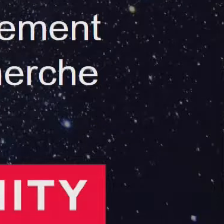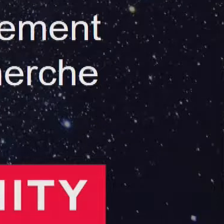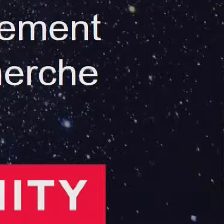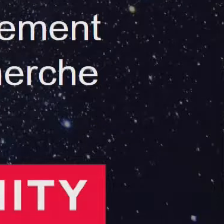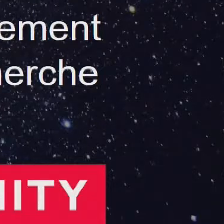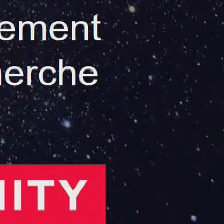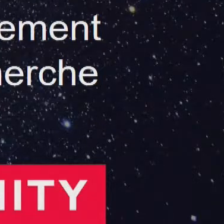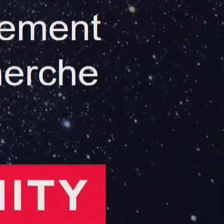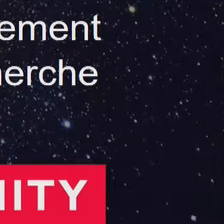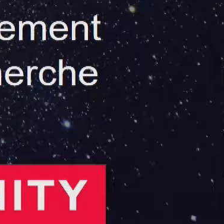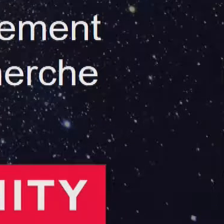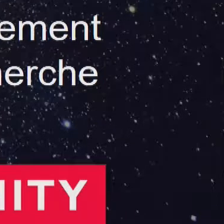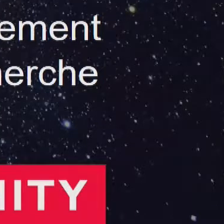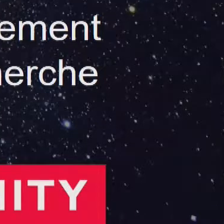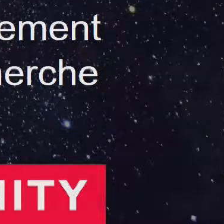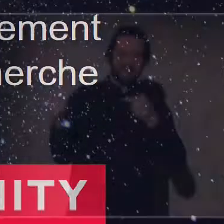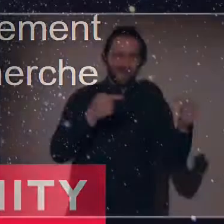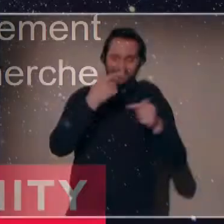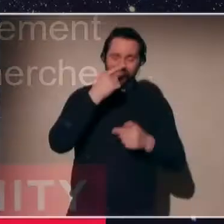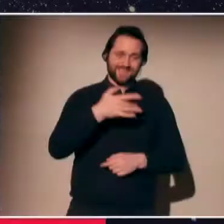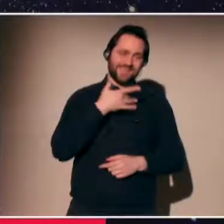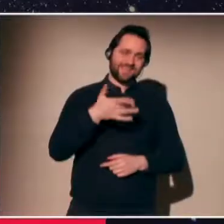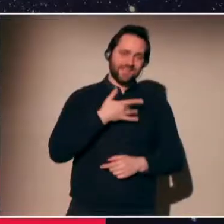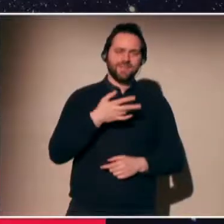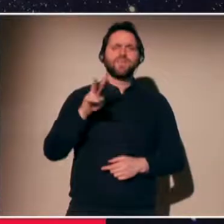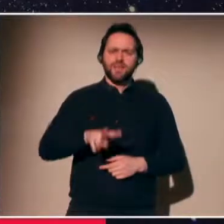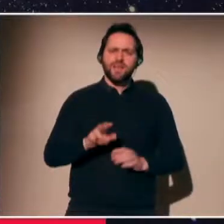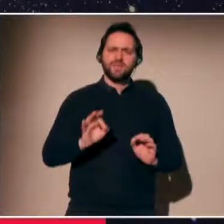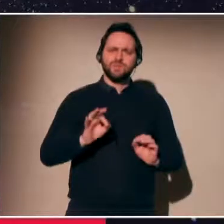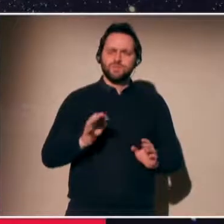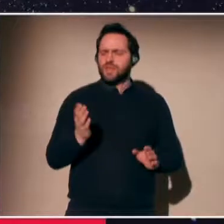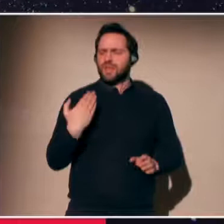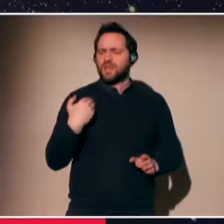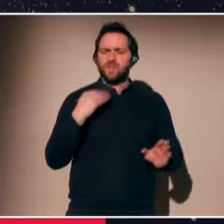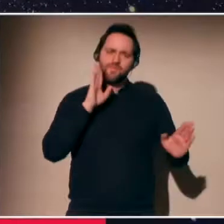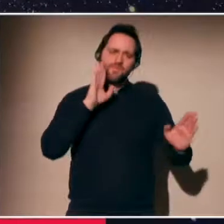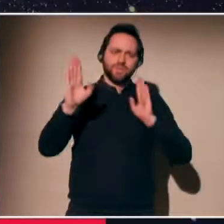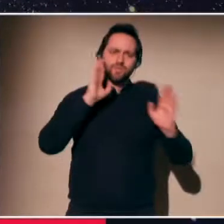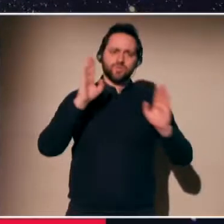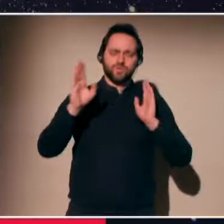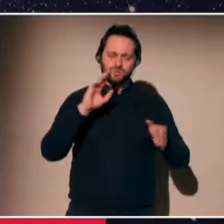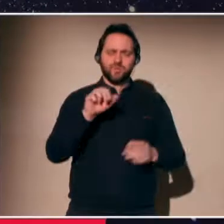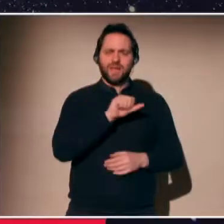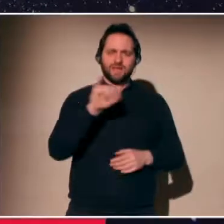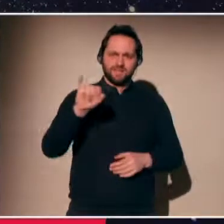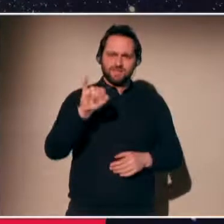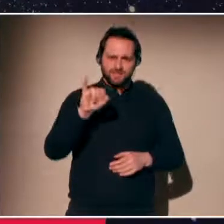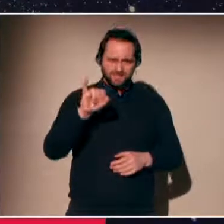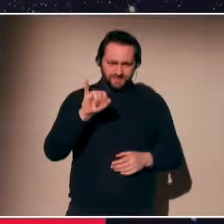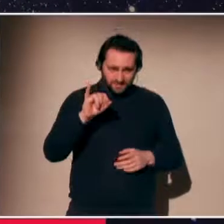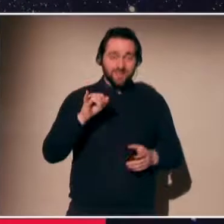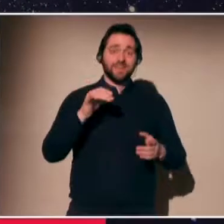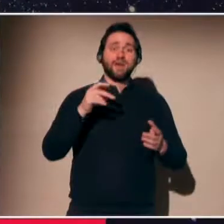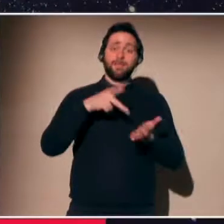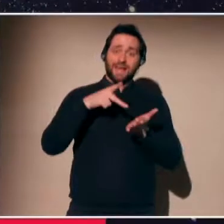going to have a very interesting discussion. Now, Facebook has set up one section of